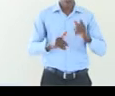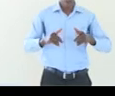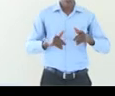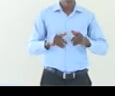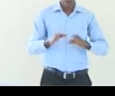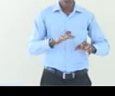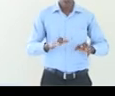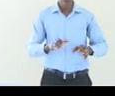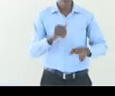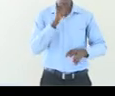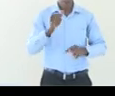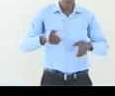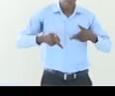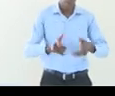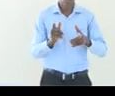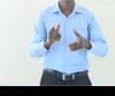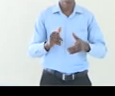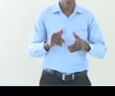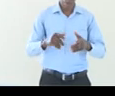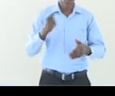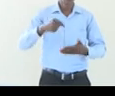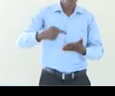our salt may not lose its taste, that our